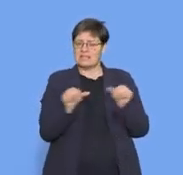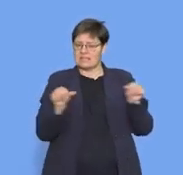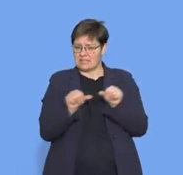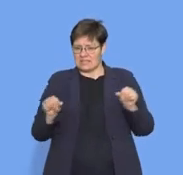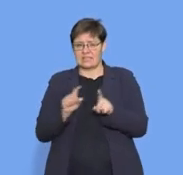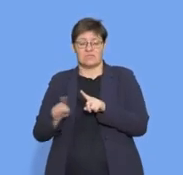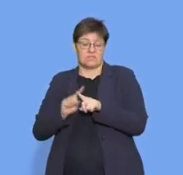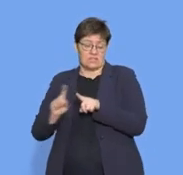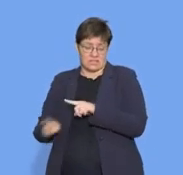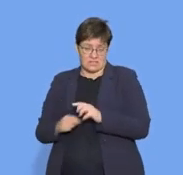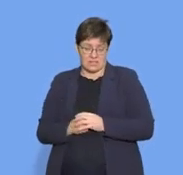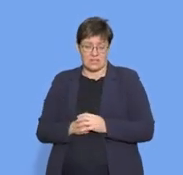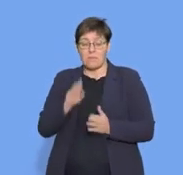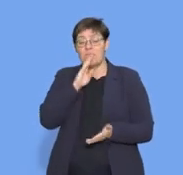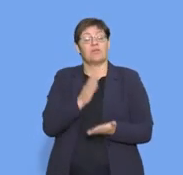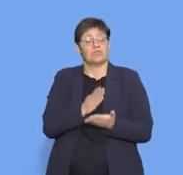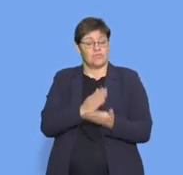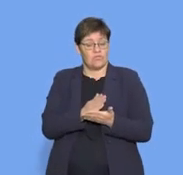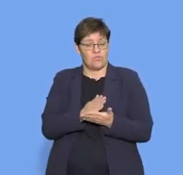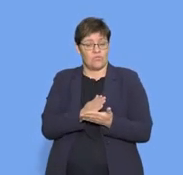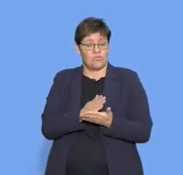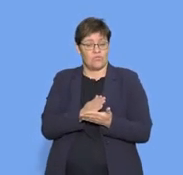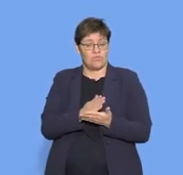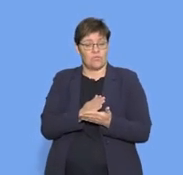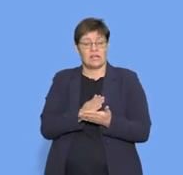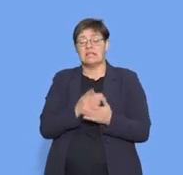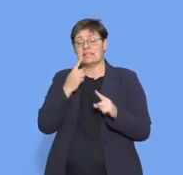because they're different dimensions. So please make sure that you have